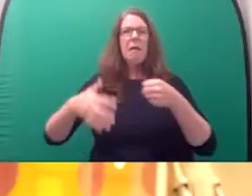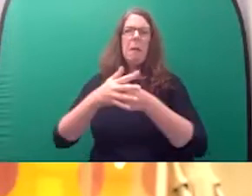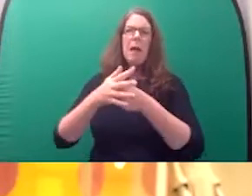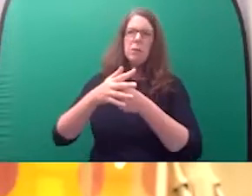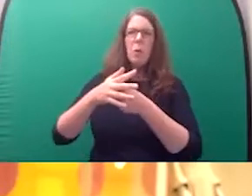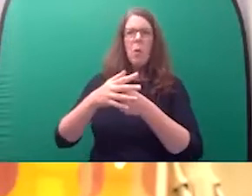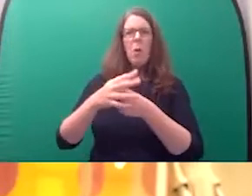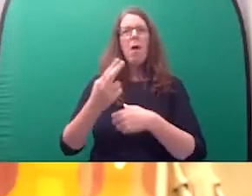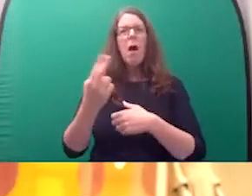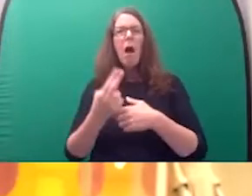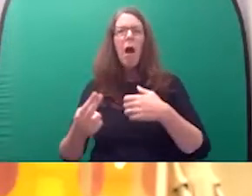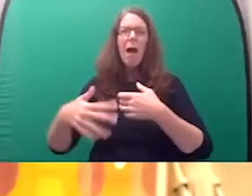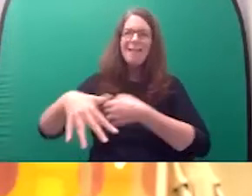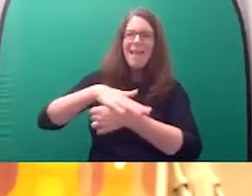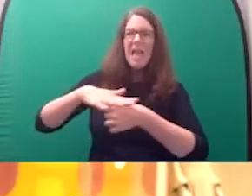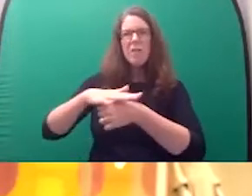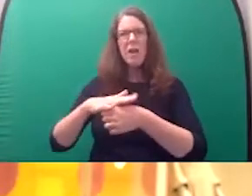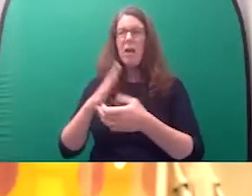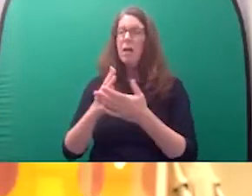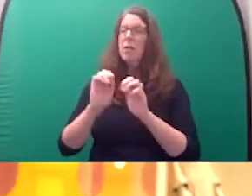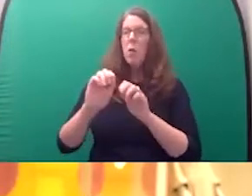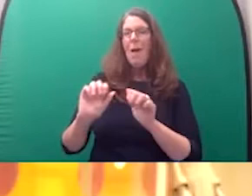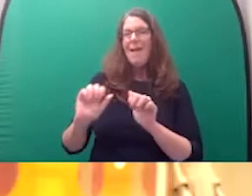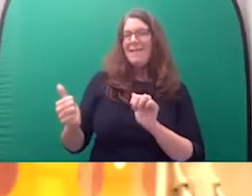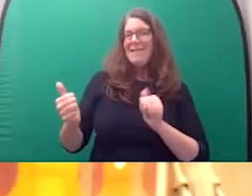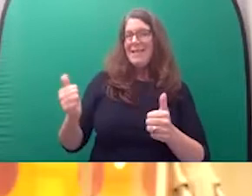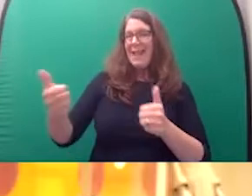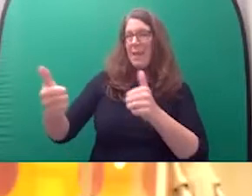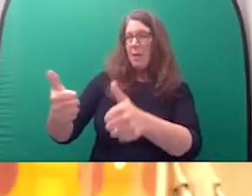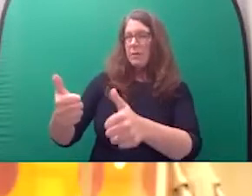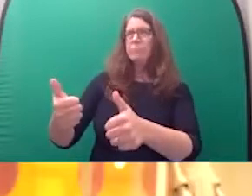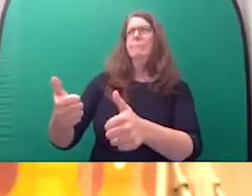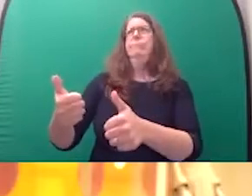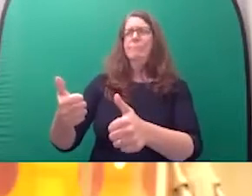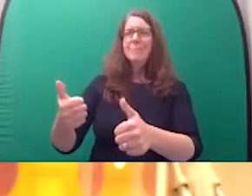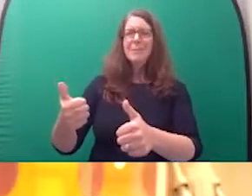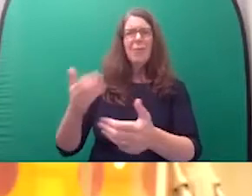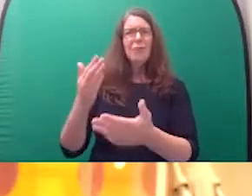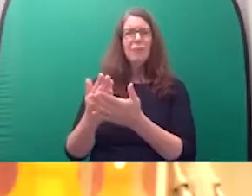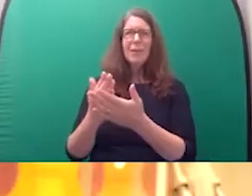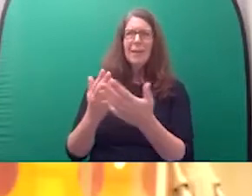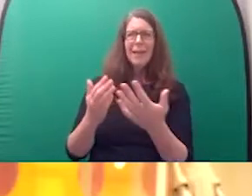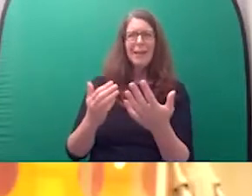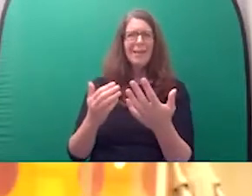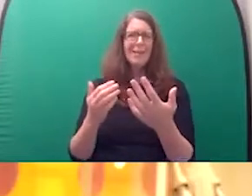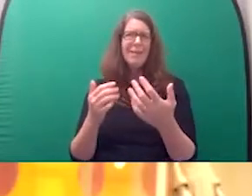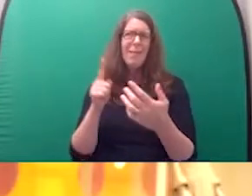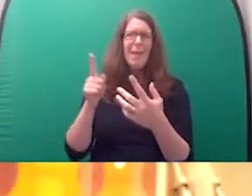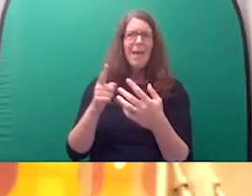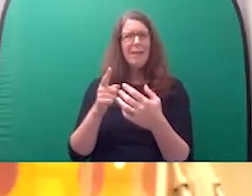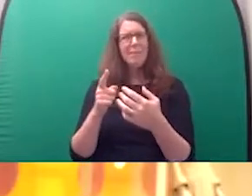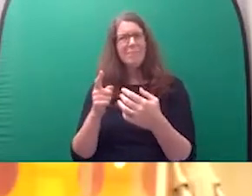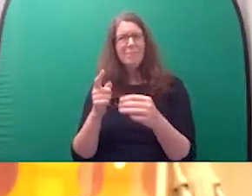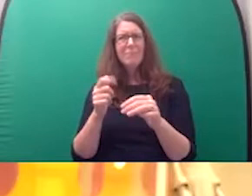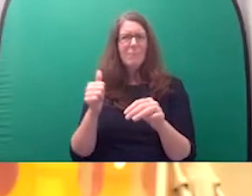and you've got neighbours who are, you know, famous artists next door, sharing cups of